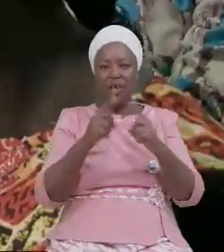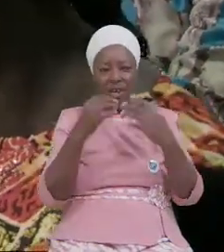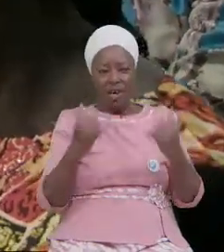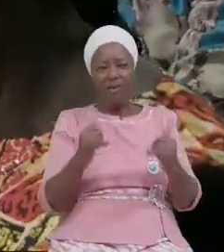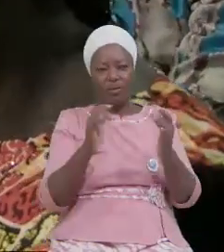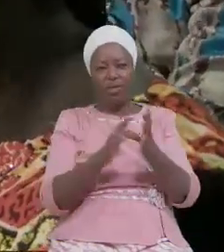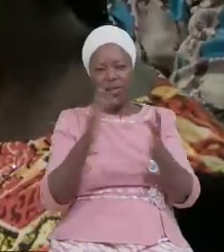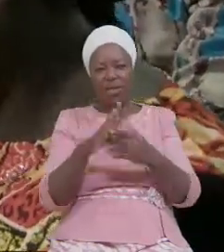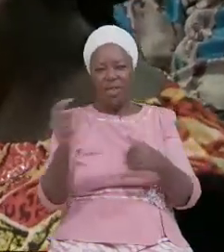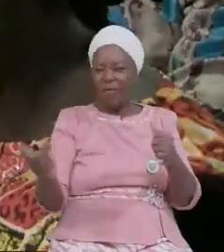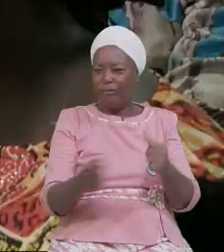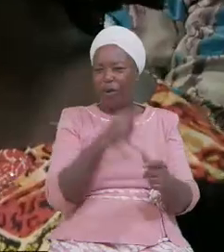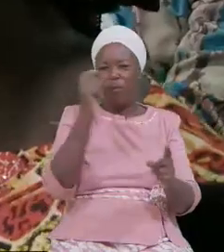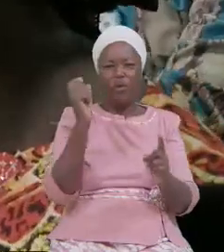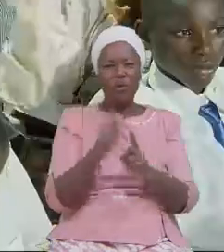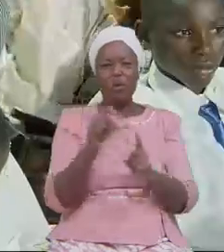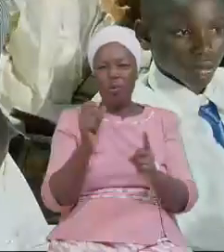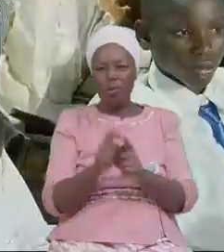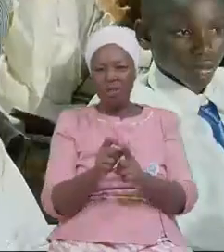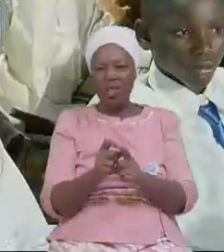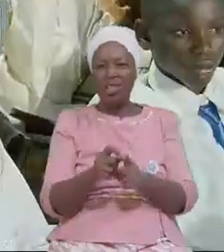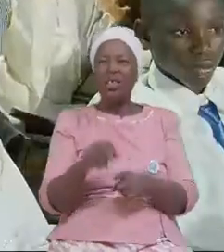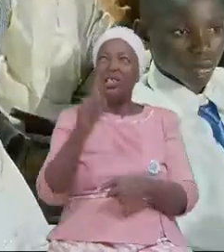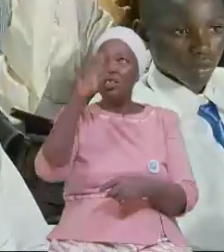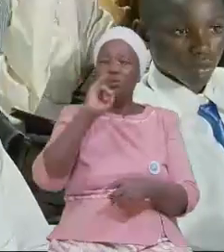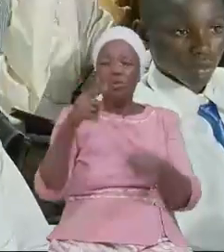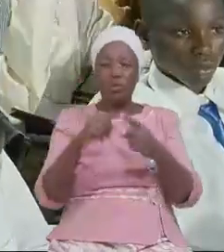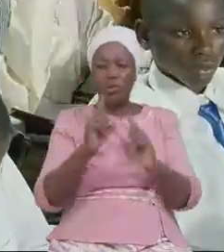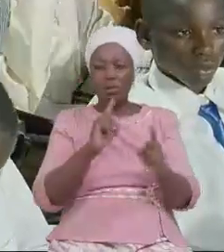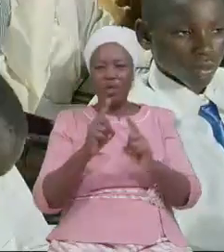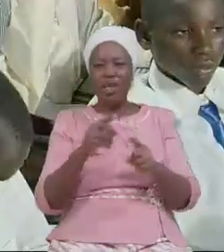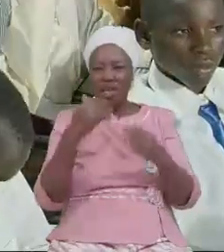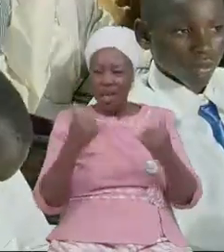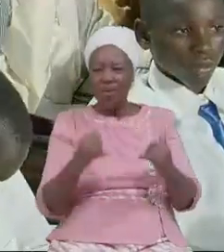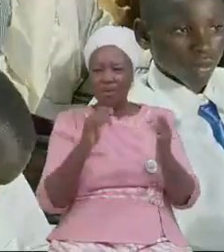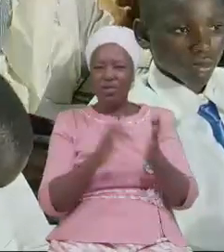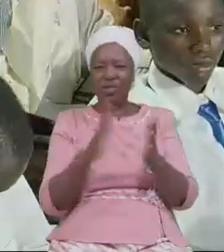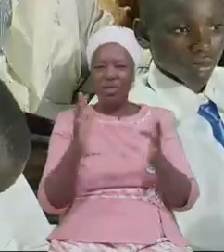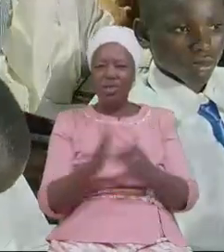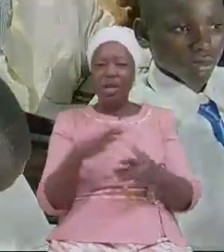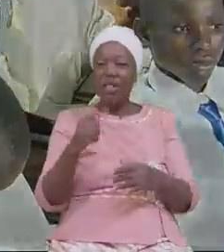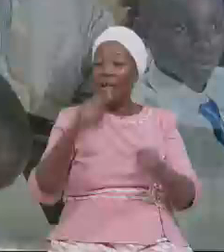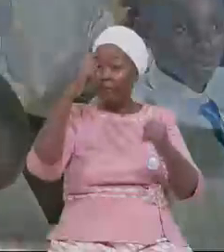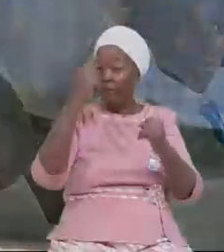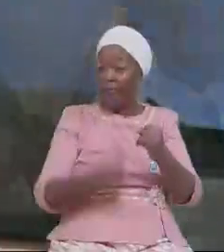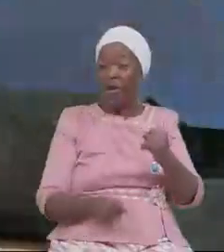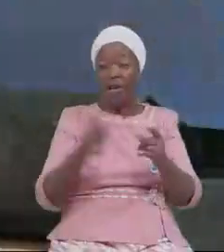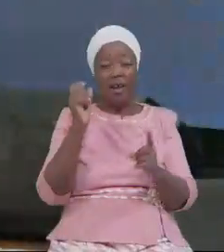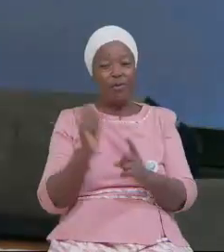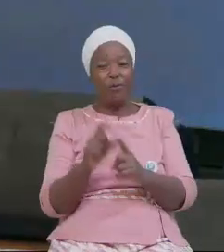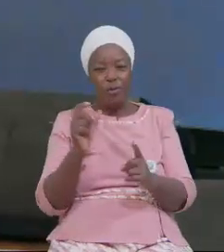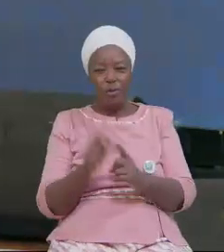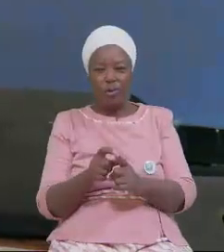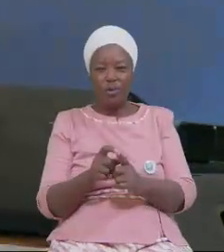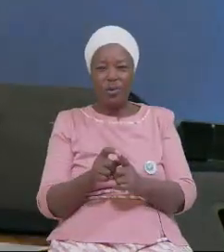foremost word, is going to speak. Now Jesus, the final word,